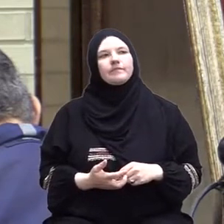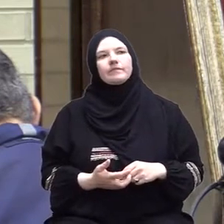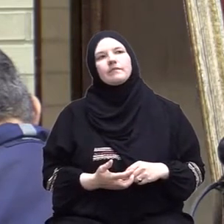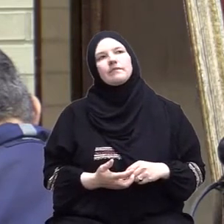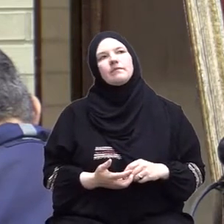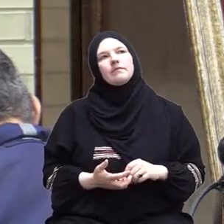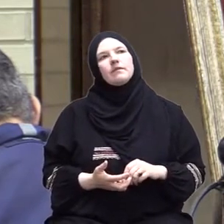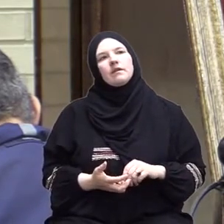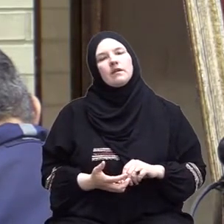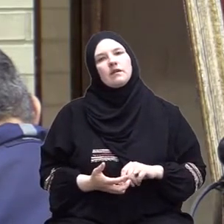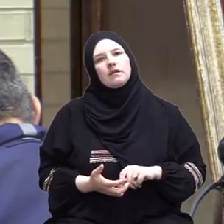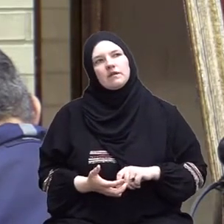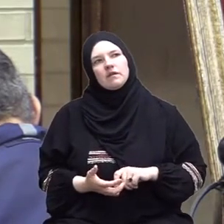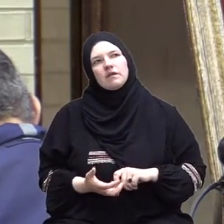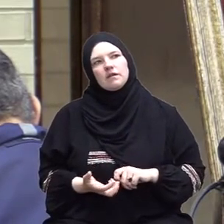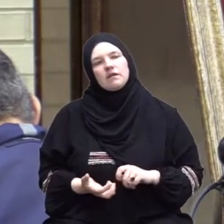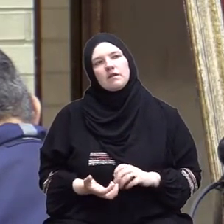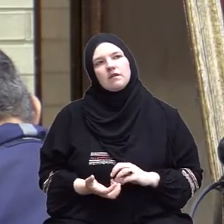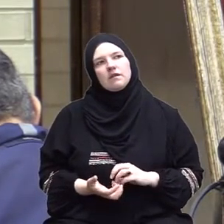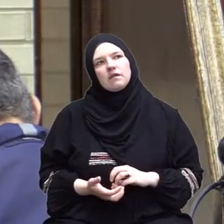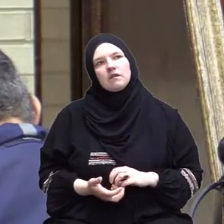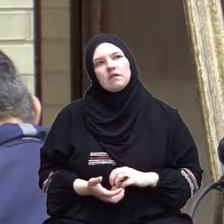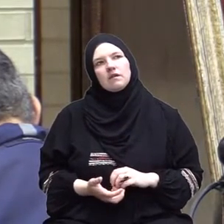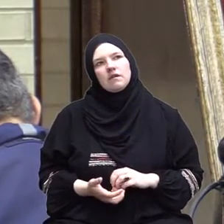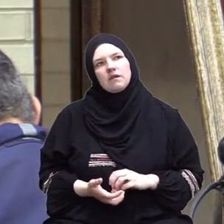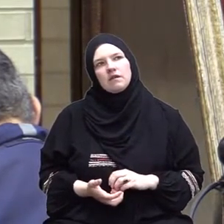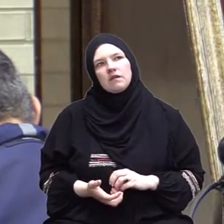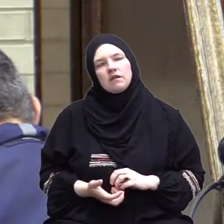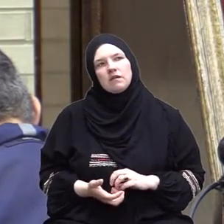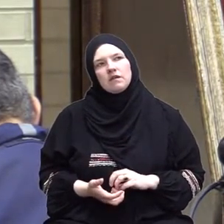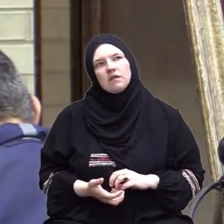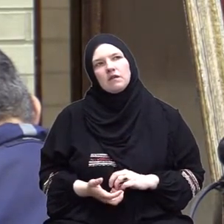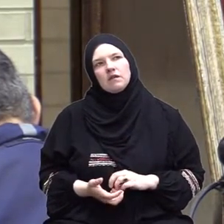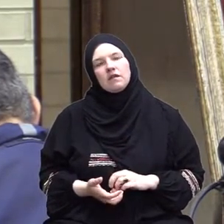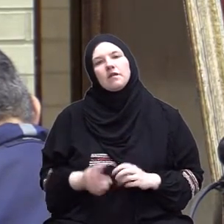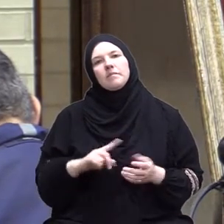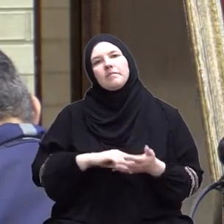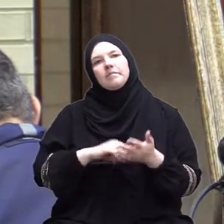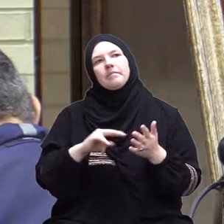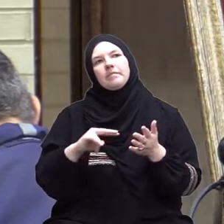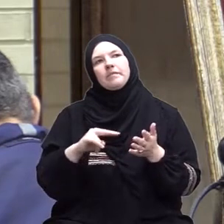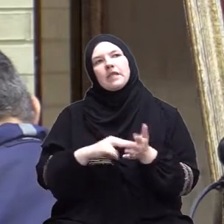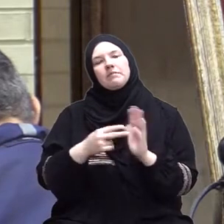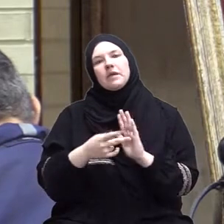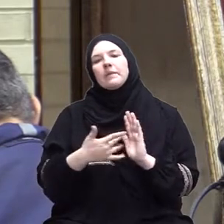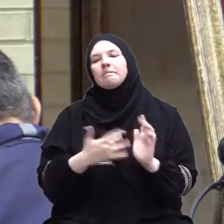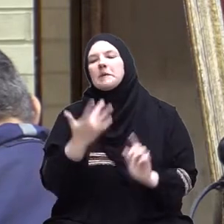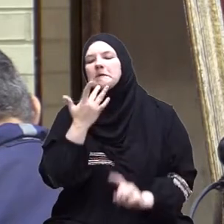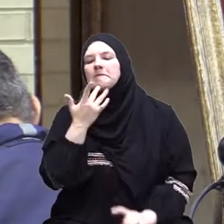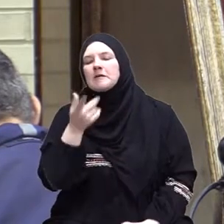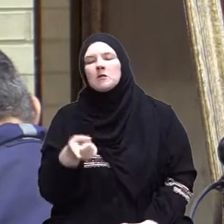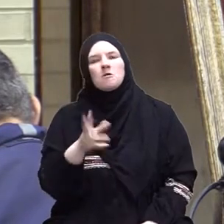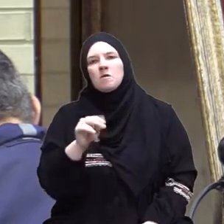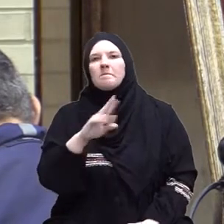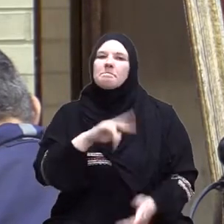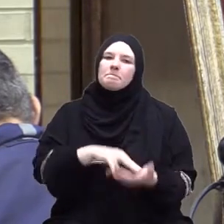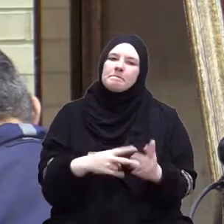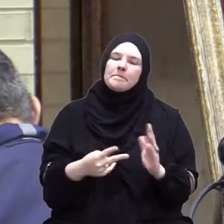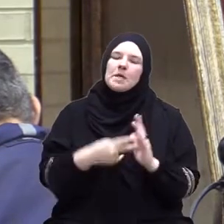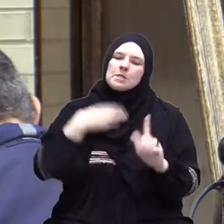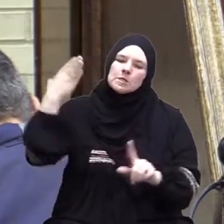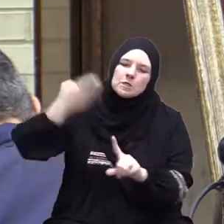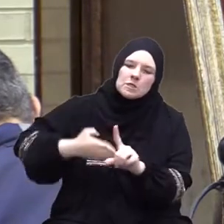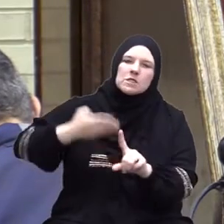doesn't mean preferred you. It means I have favored you. I have bestowed